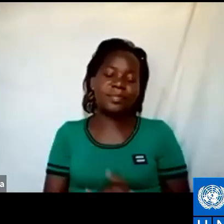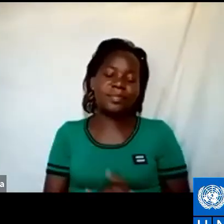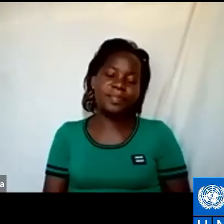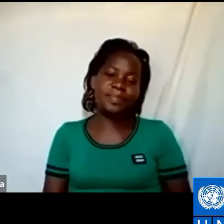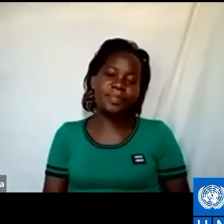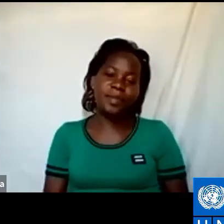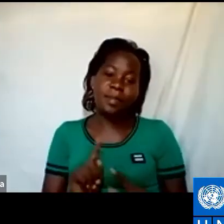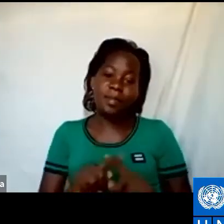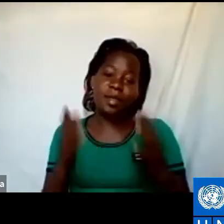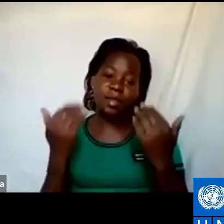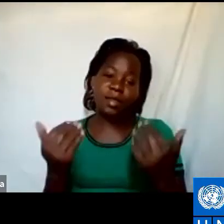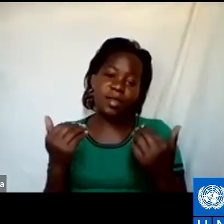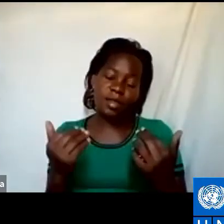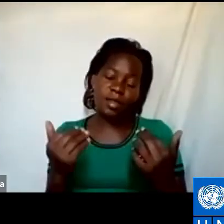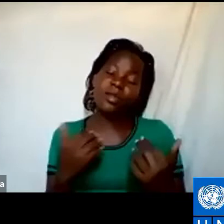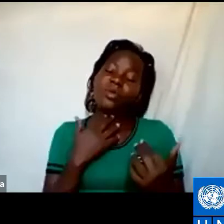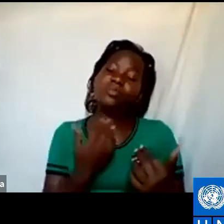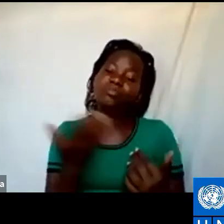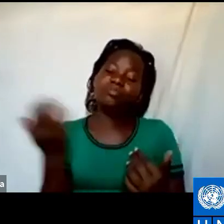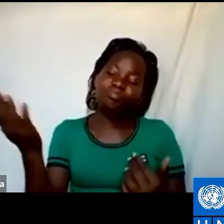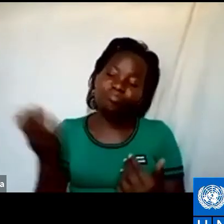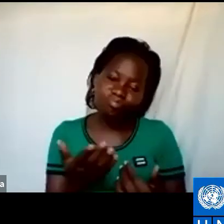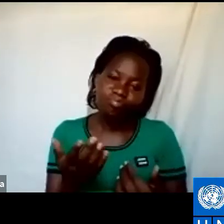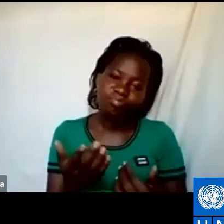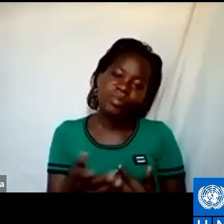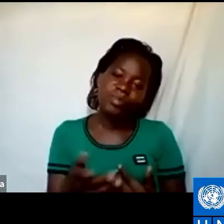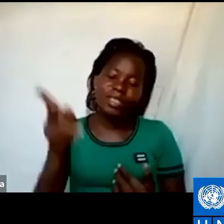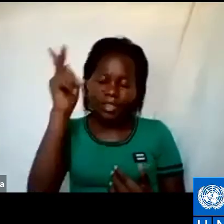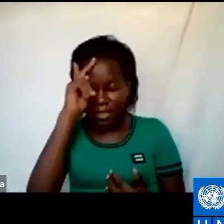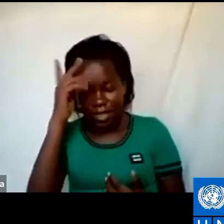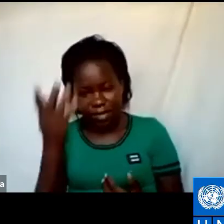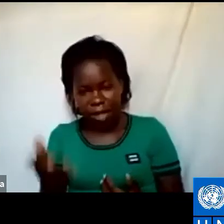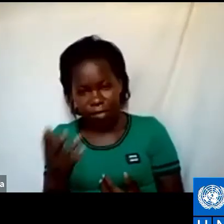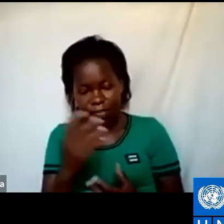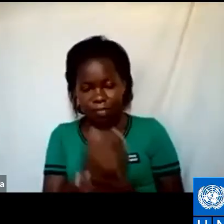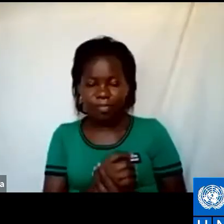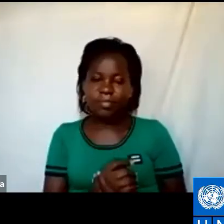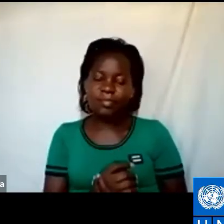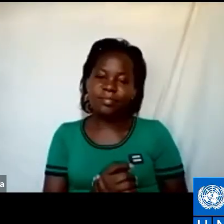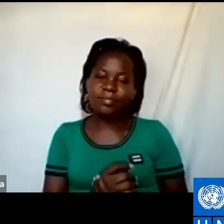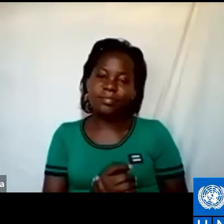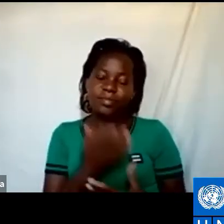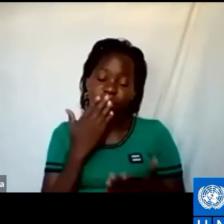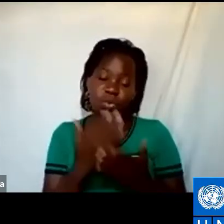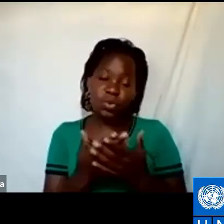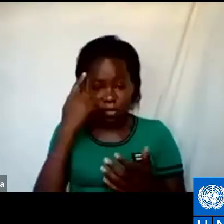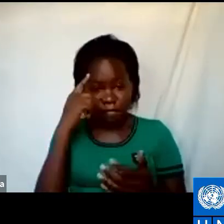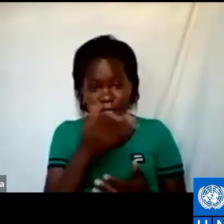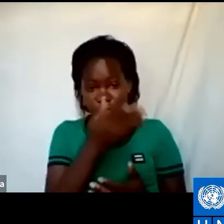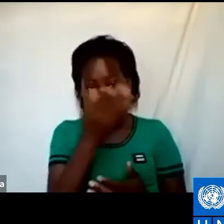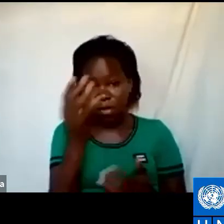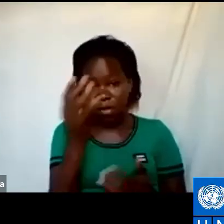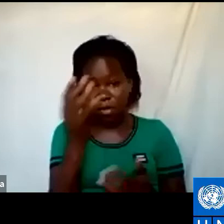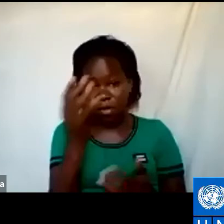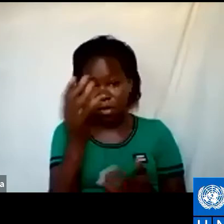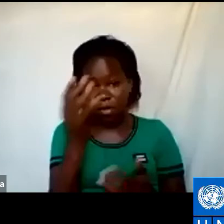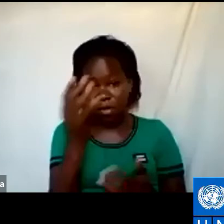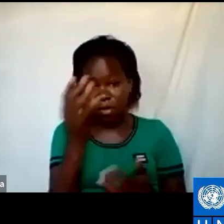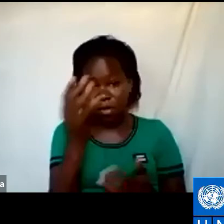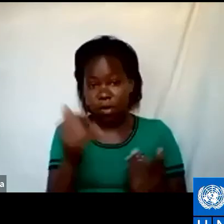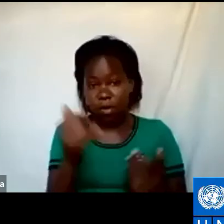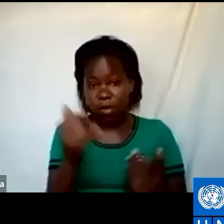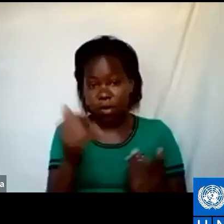will require your brain, will require your skills. And yeah, it's good for you. It's an opportunity for you because you are much